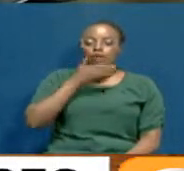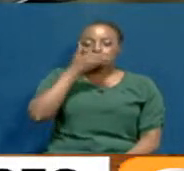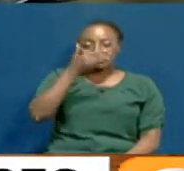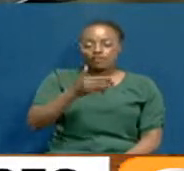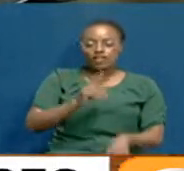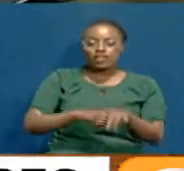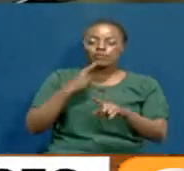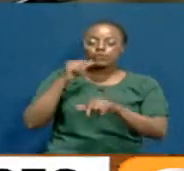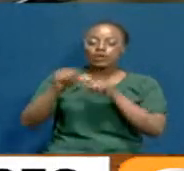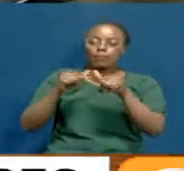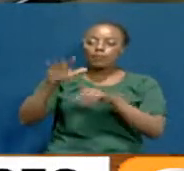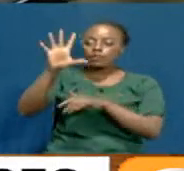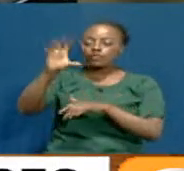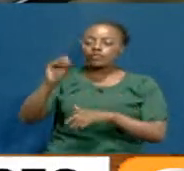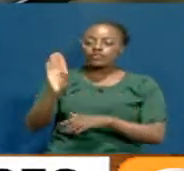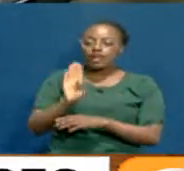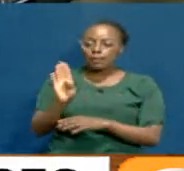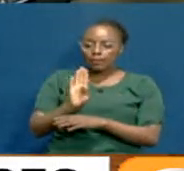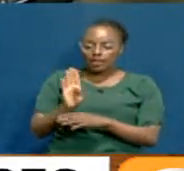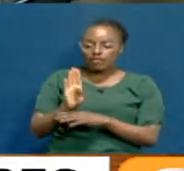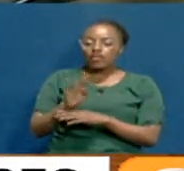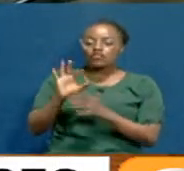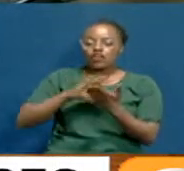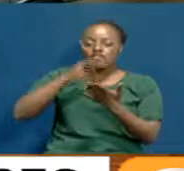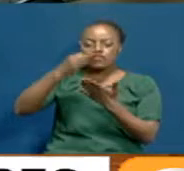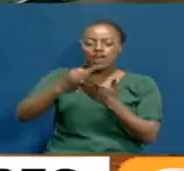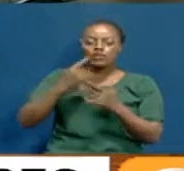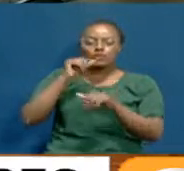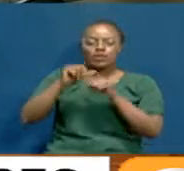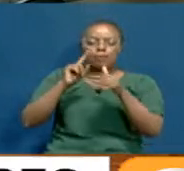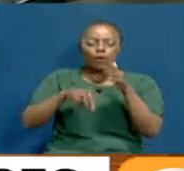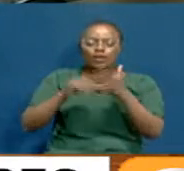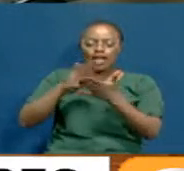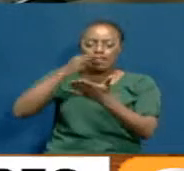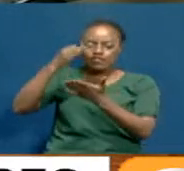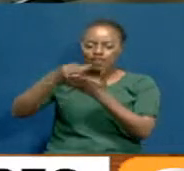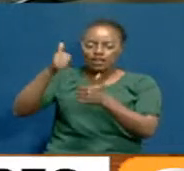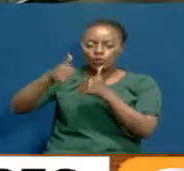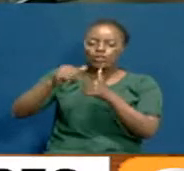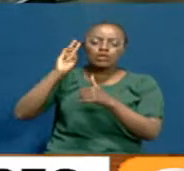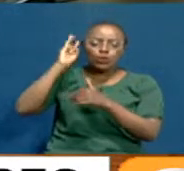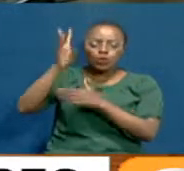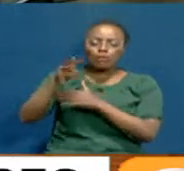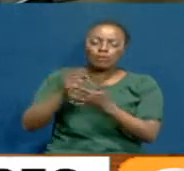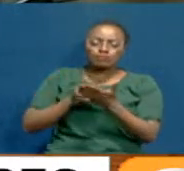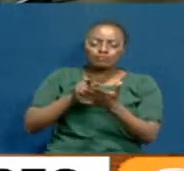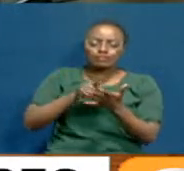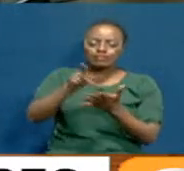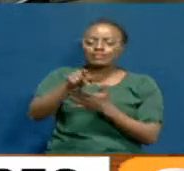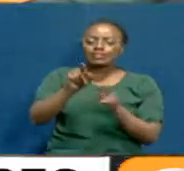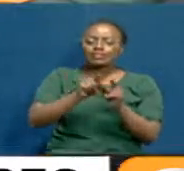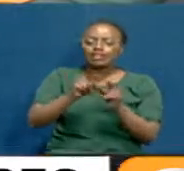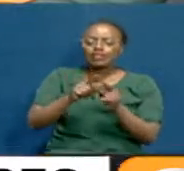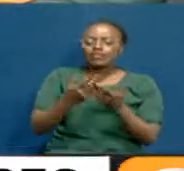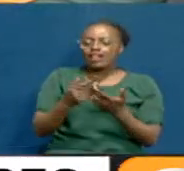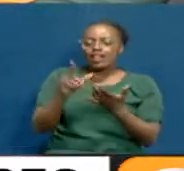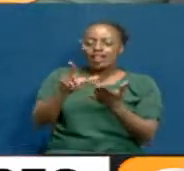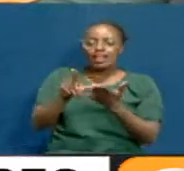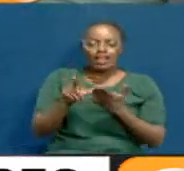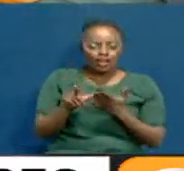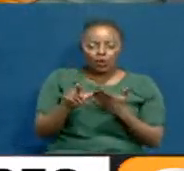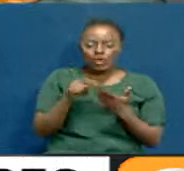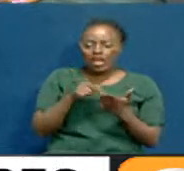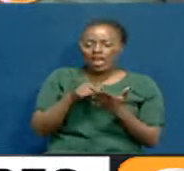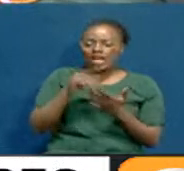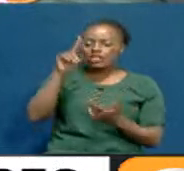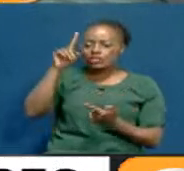when we are talking about a 50 billion hustler fund, we are talking about a fund that will be in form of grants and low interest loans,